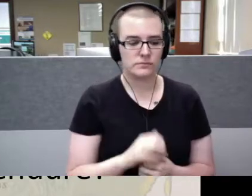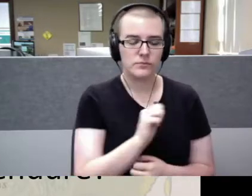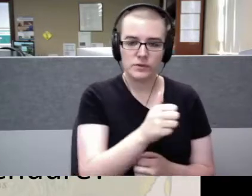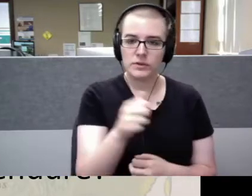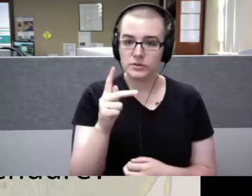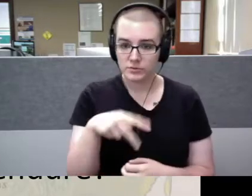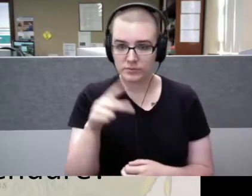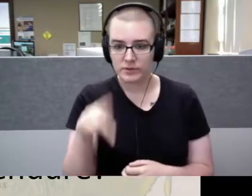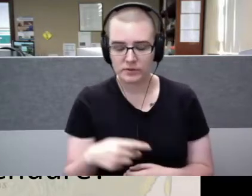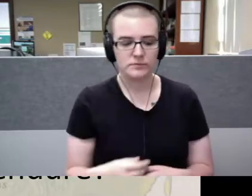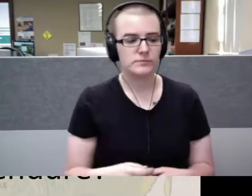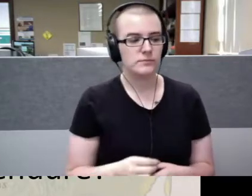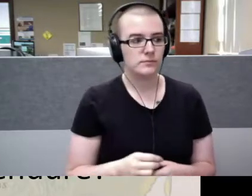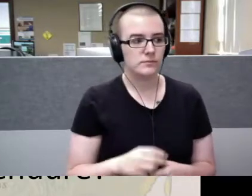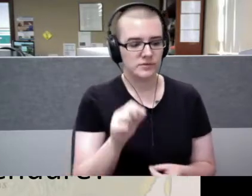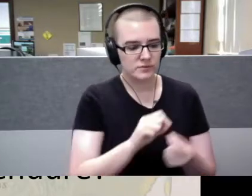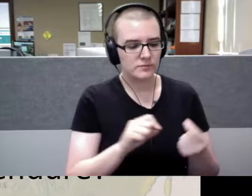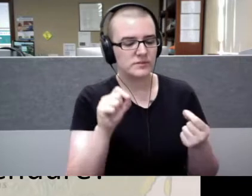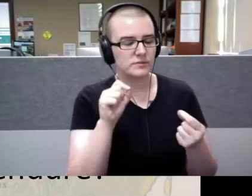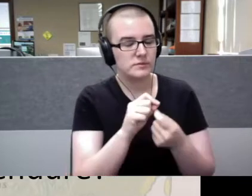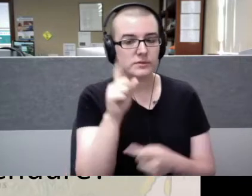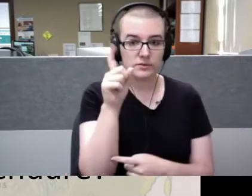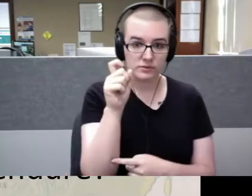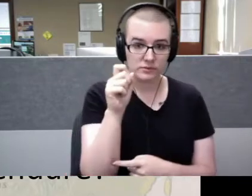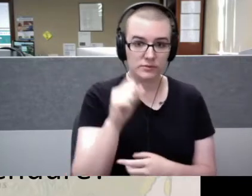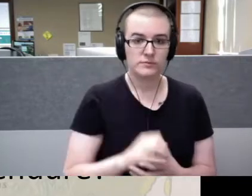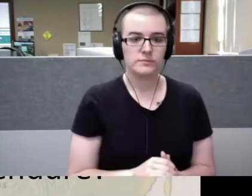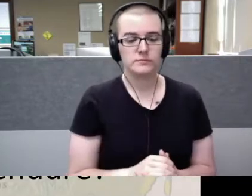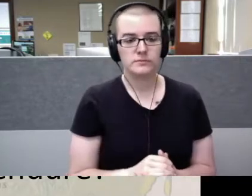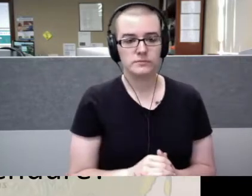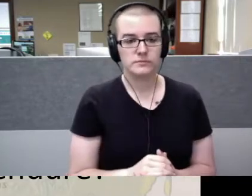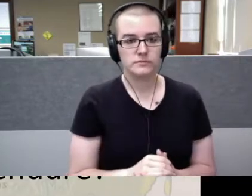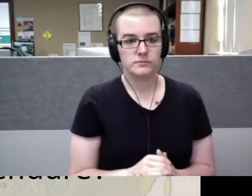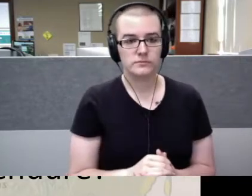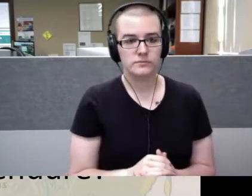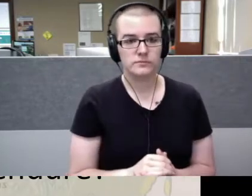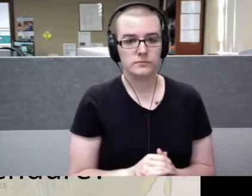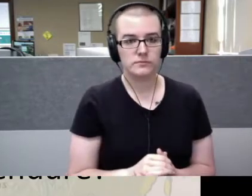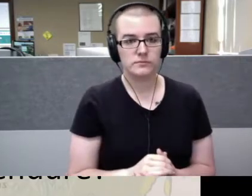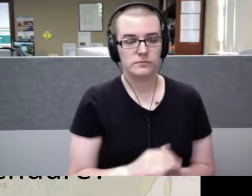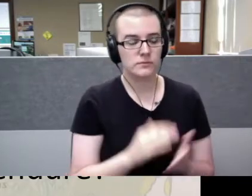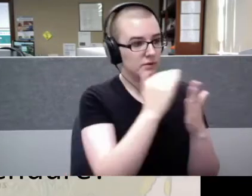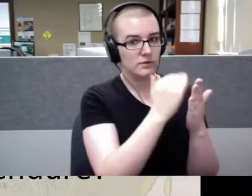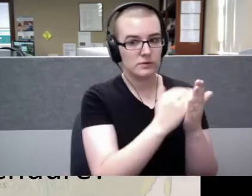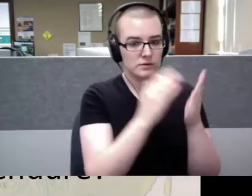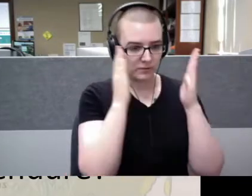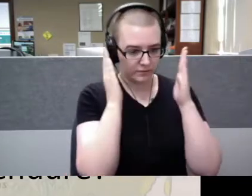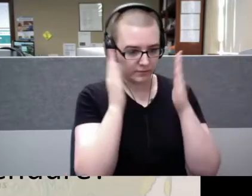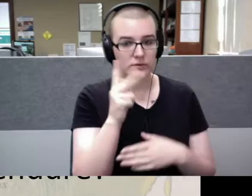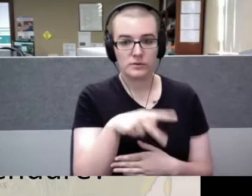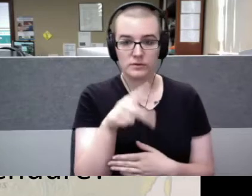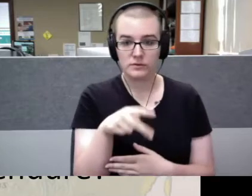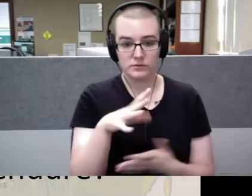going to have some questions, some essential questions, the things that we are really going to focus on learning through this PowerPoint. And the